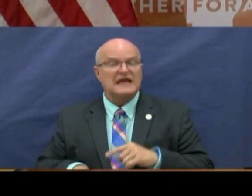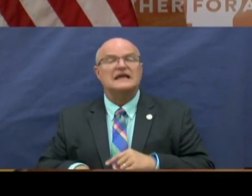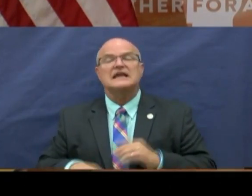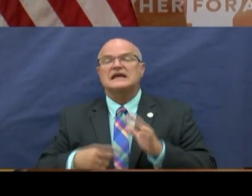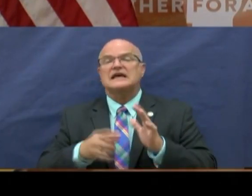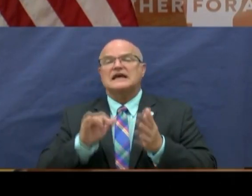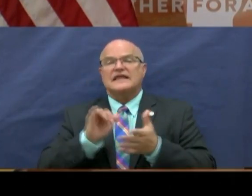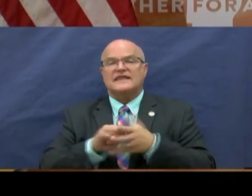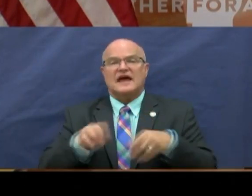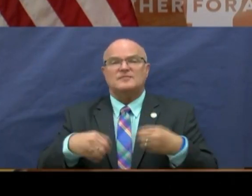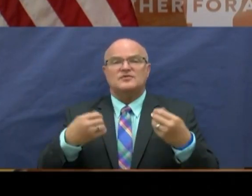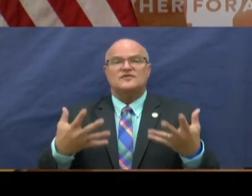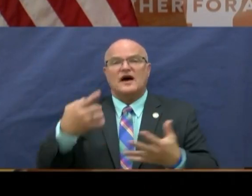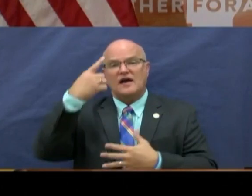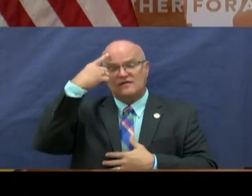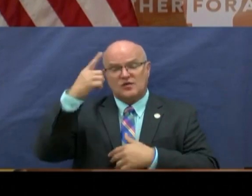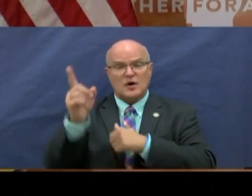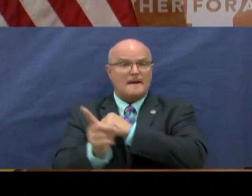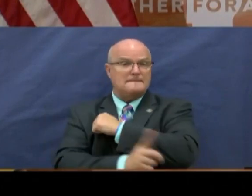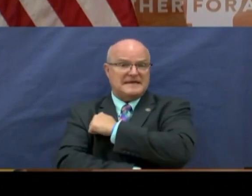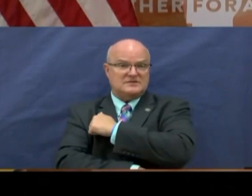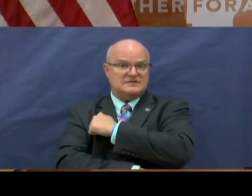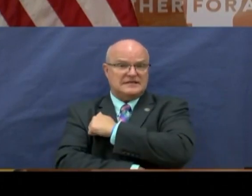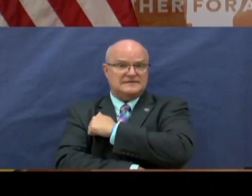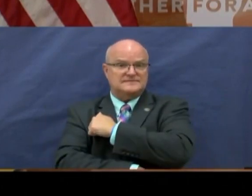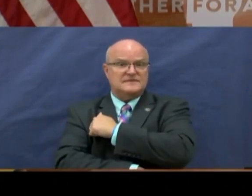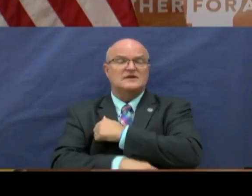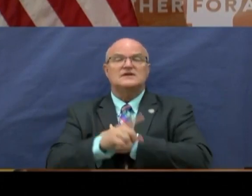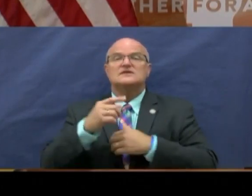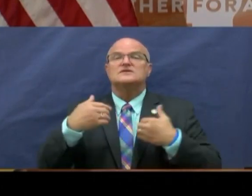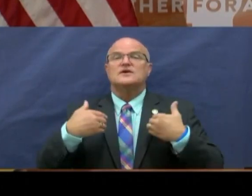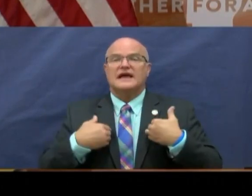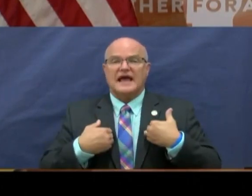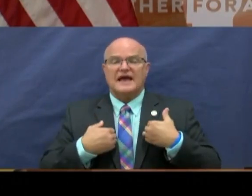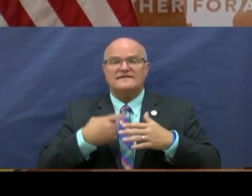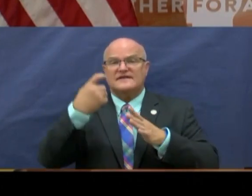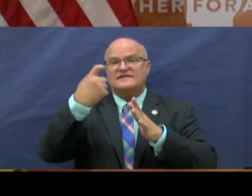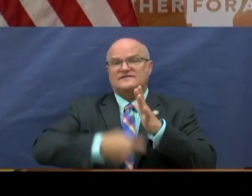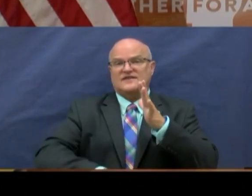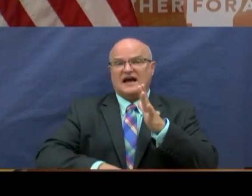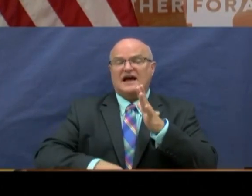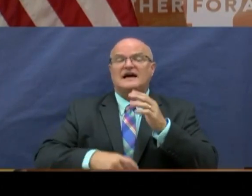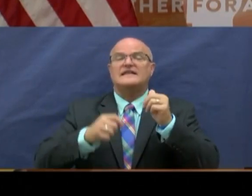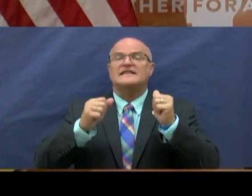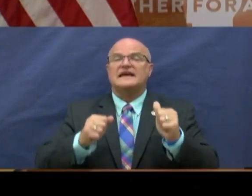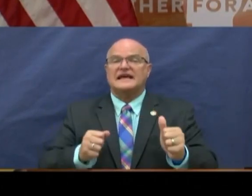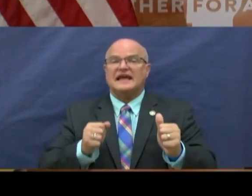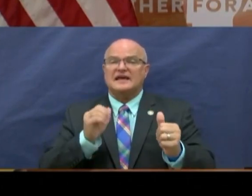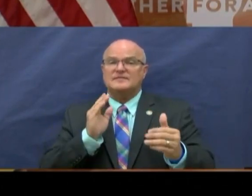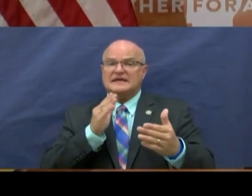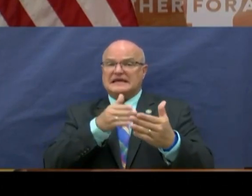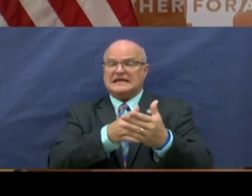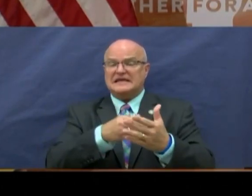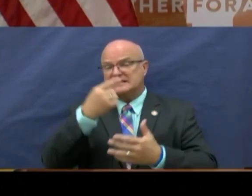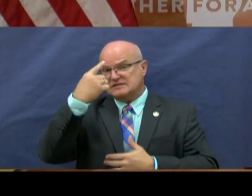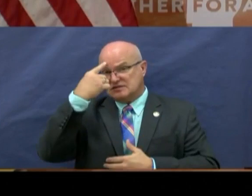it did provide for a penalty. And so there is a fine that can be levied